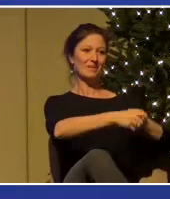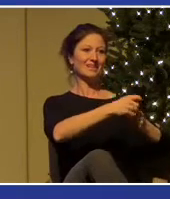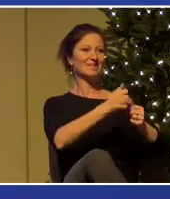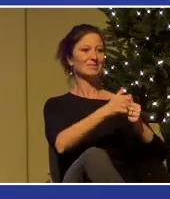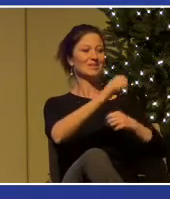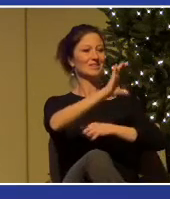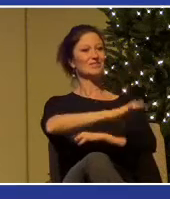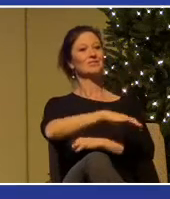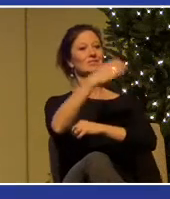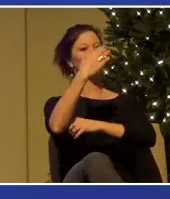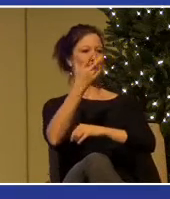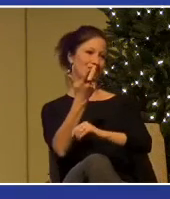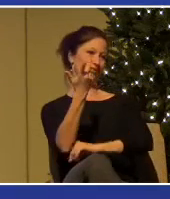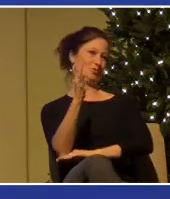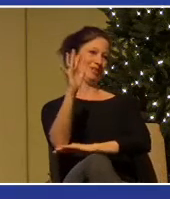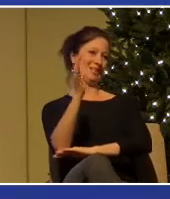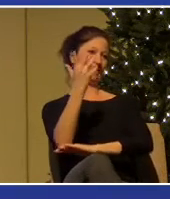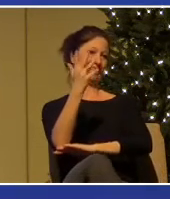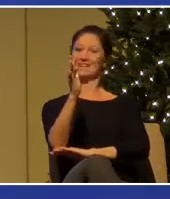season.